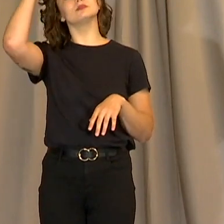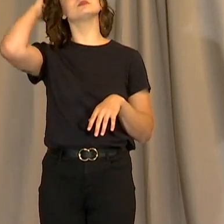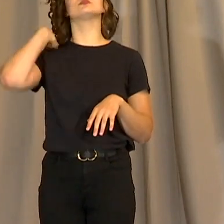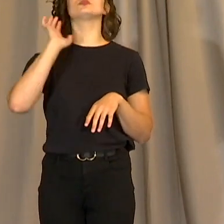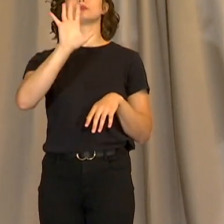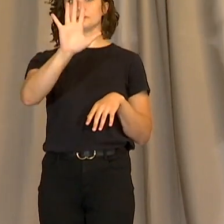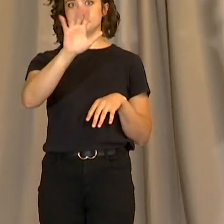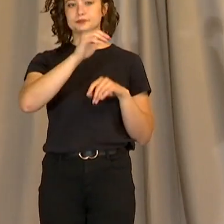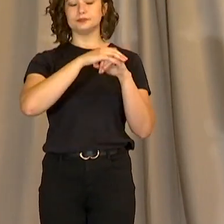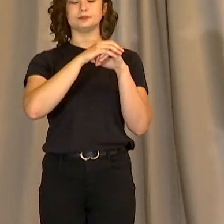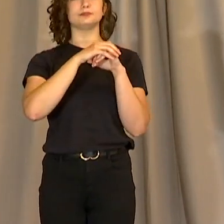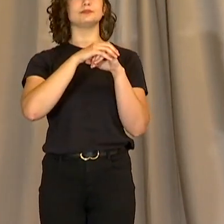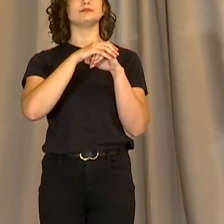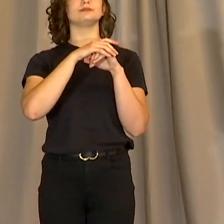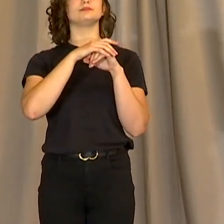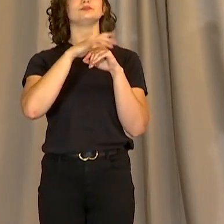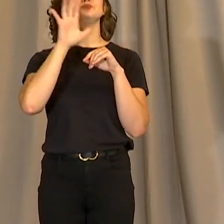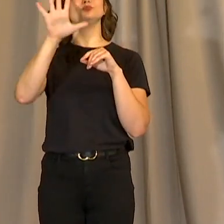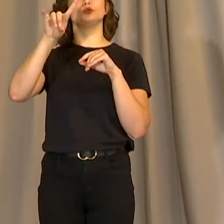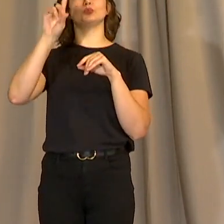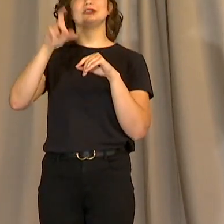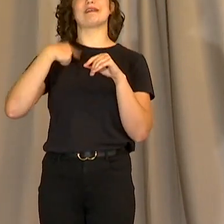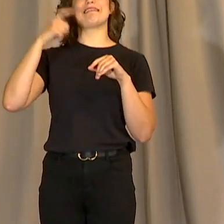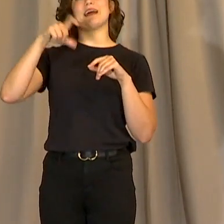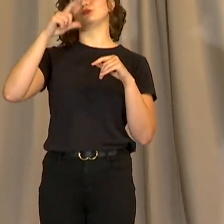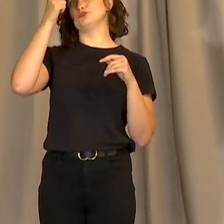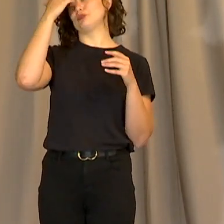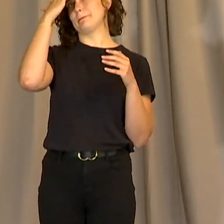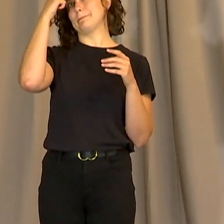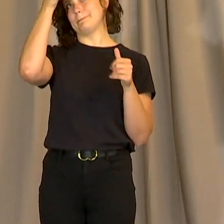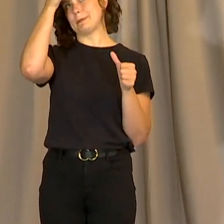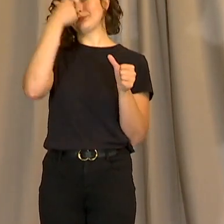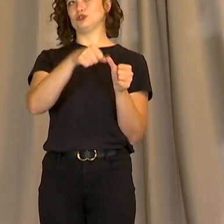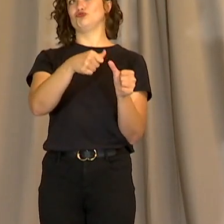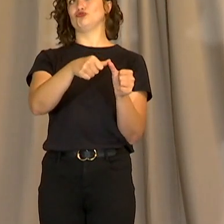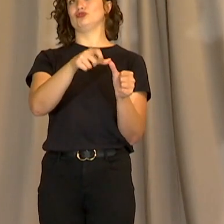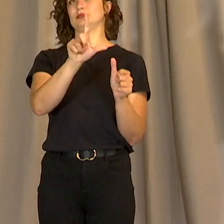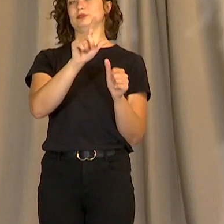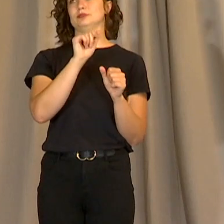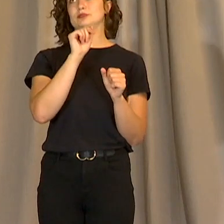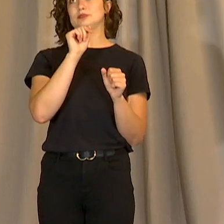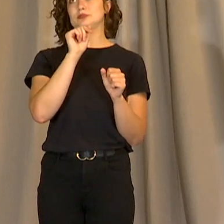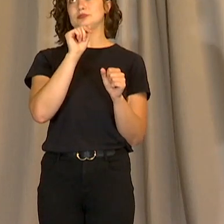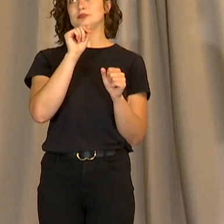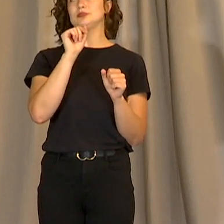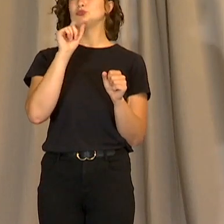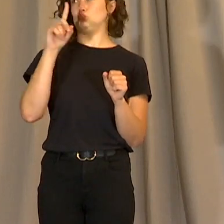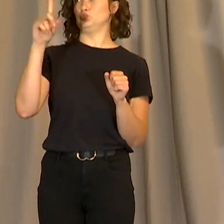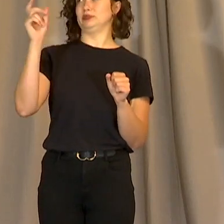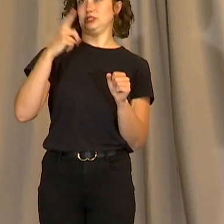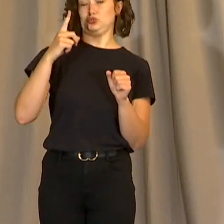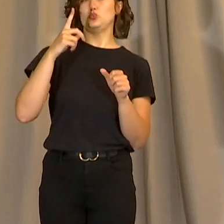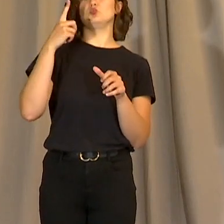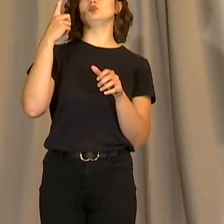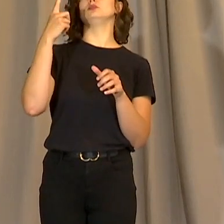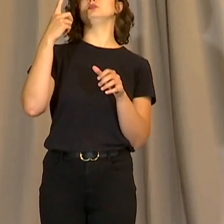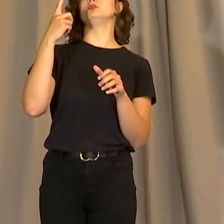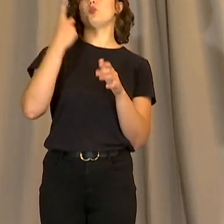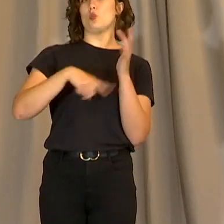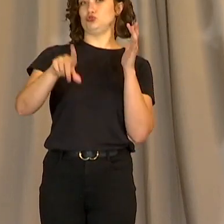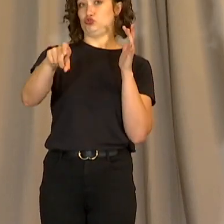let me just remember your question. It was, what should schools do, or educators